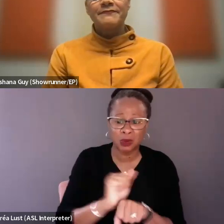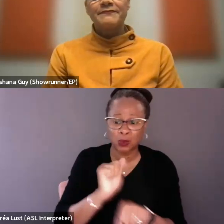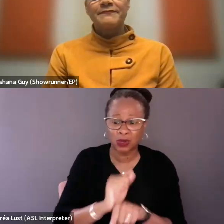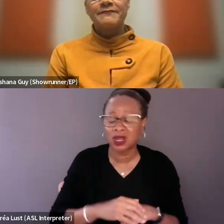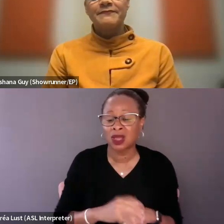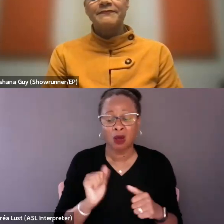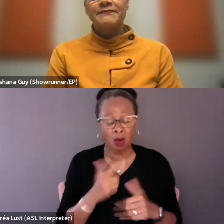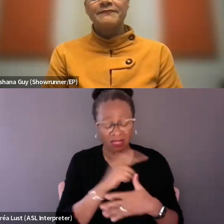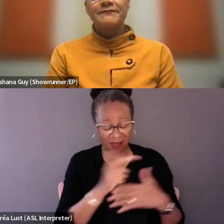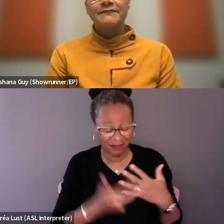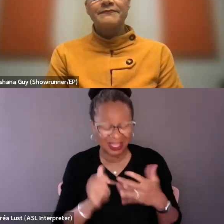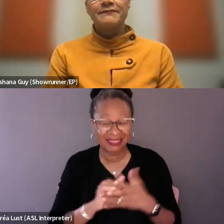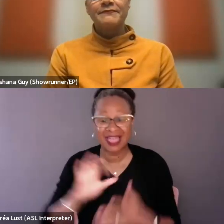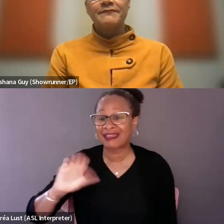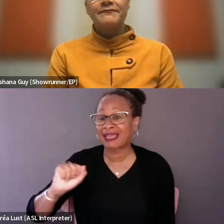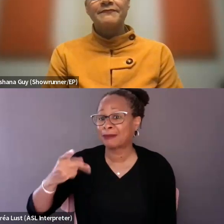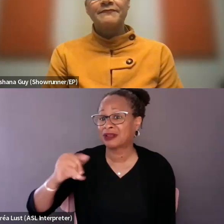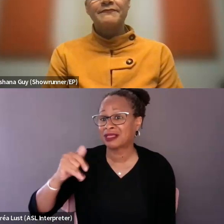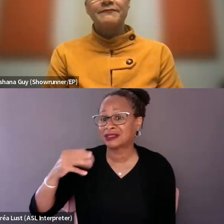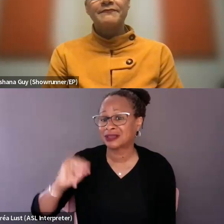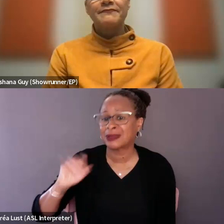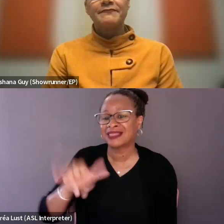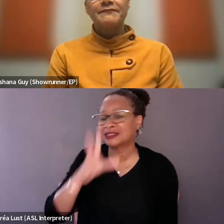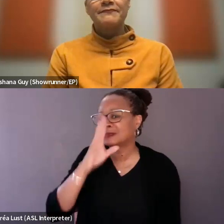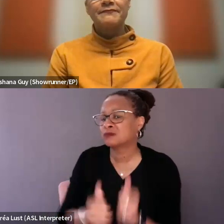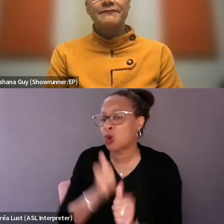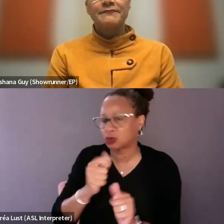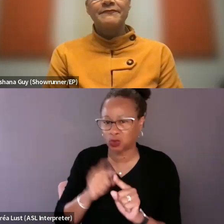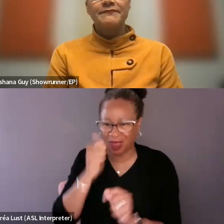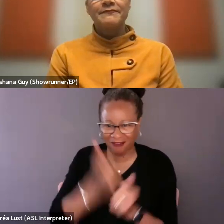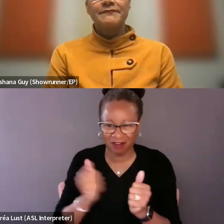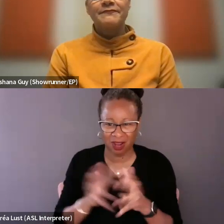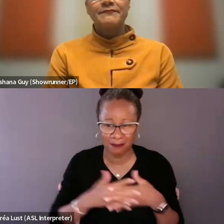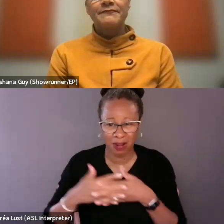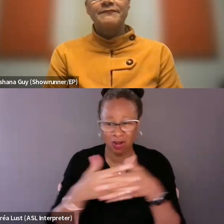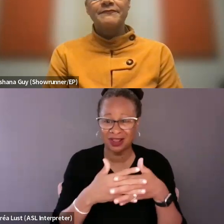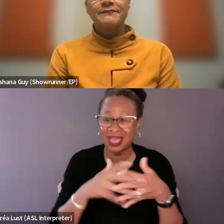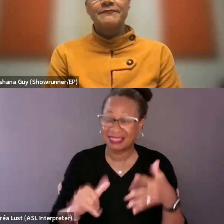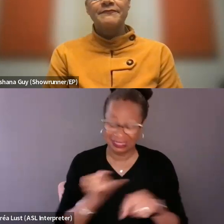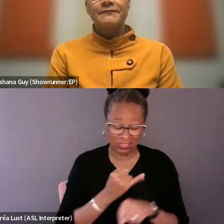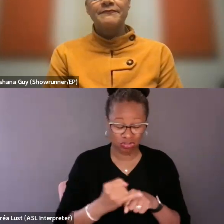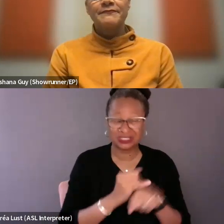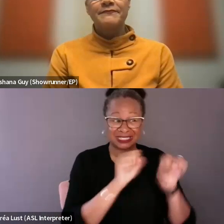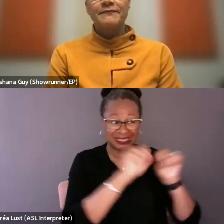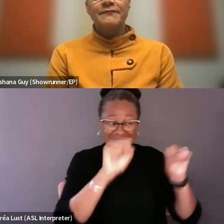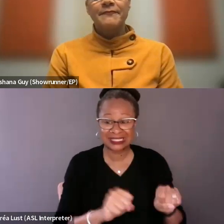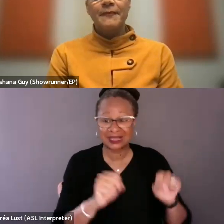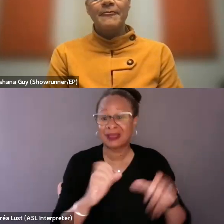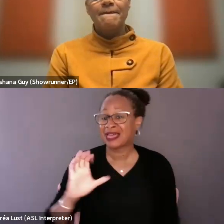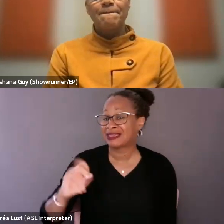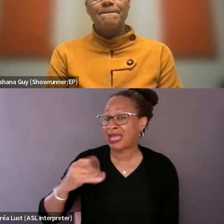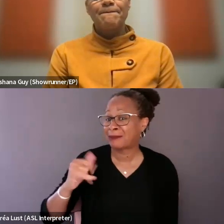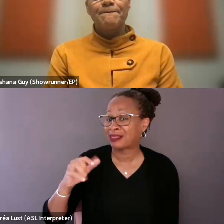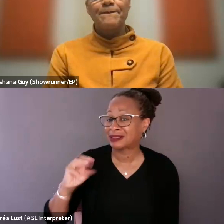series, this is the episode that most speaks to every American, that this institution, you know, capitalism that was